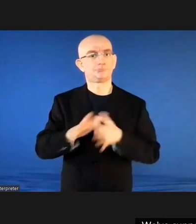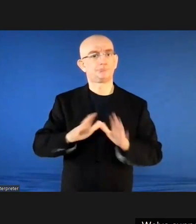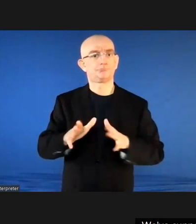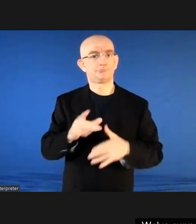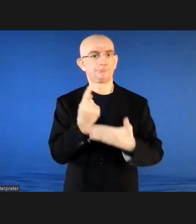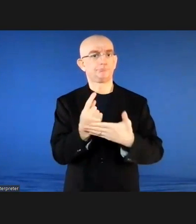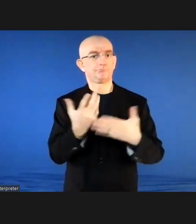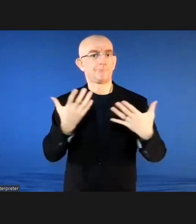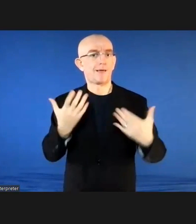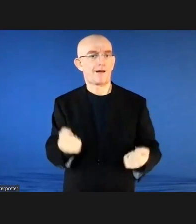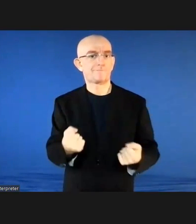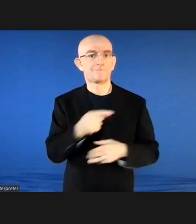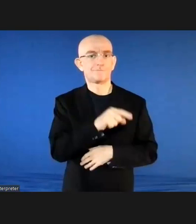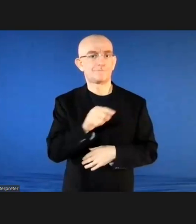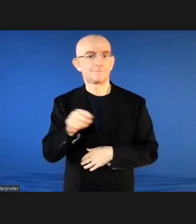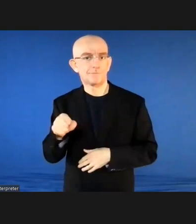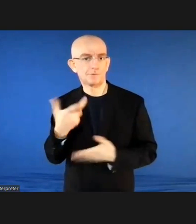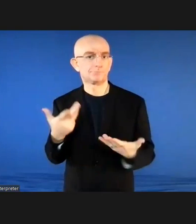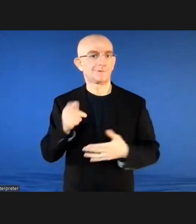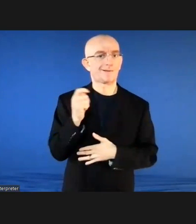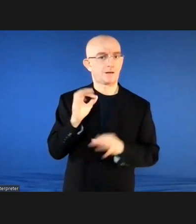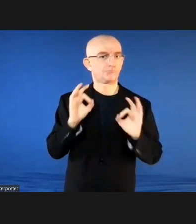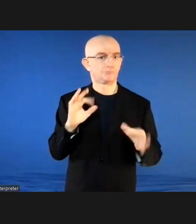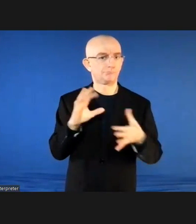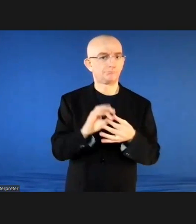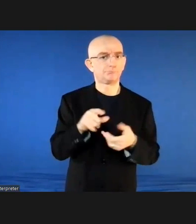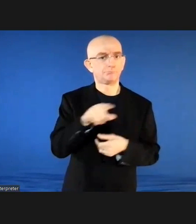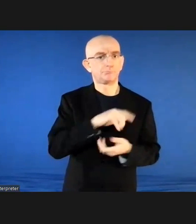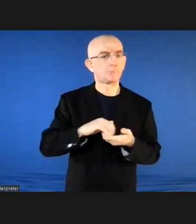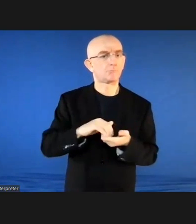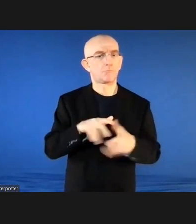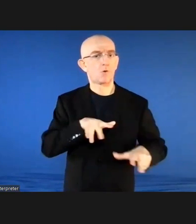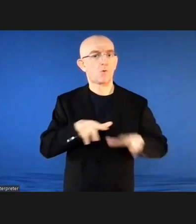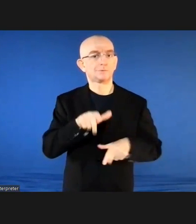we make sure our response is as inclusive as possible.